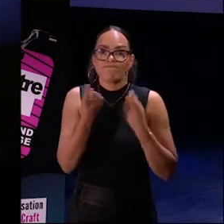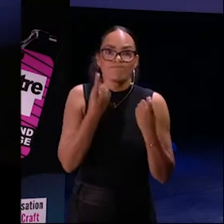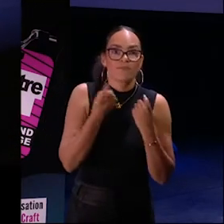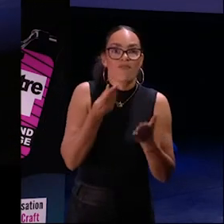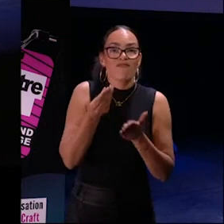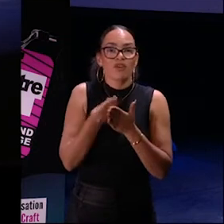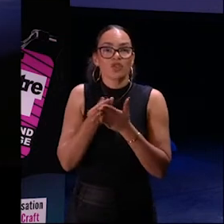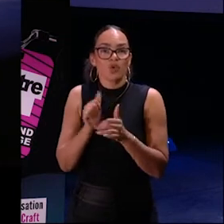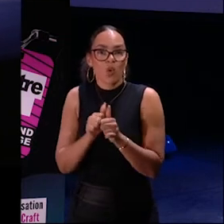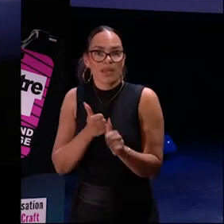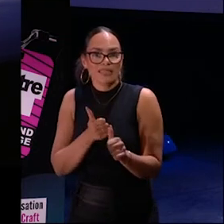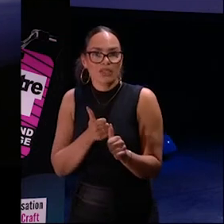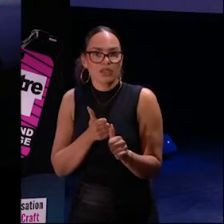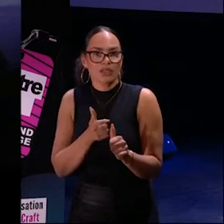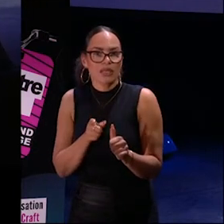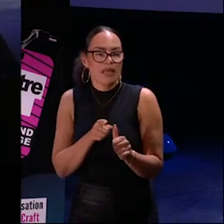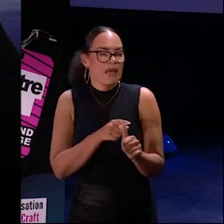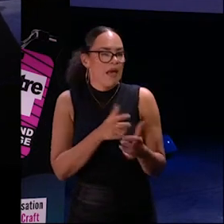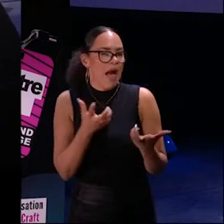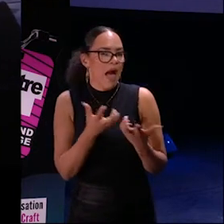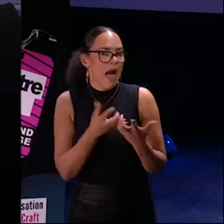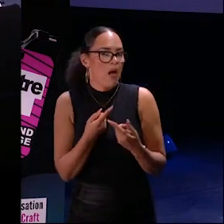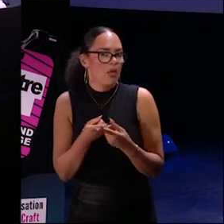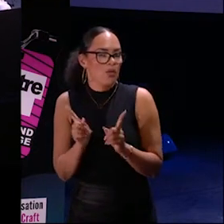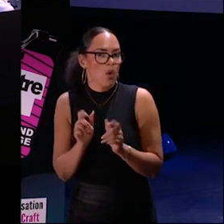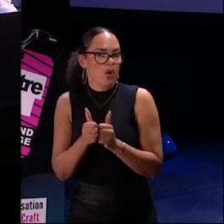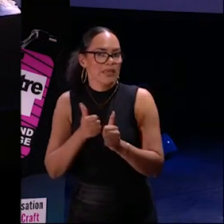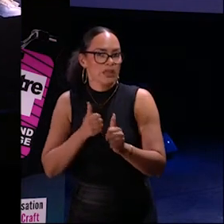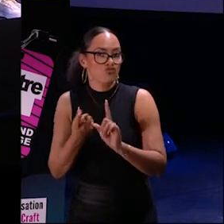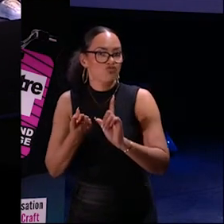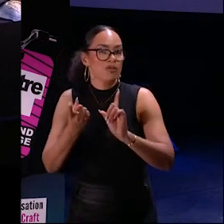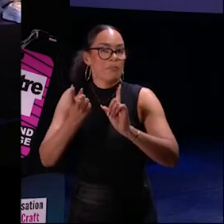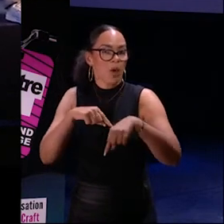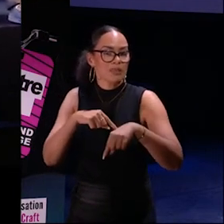organisations is how practically the organisation is responding to